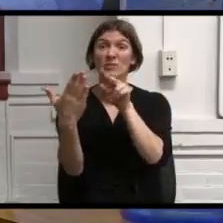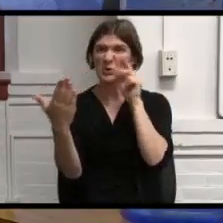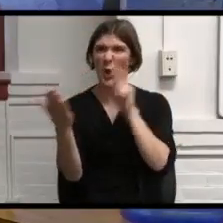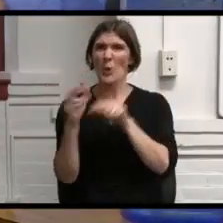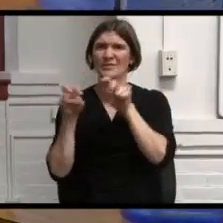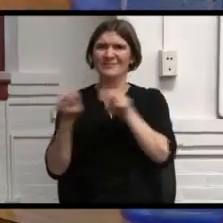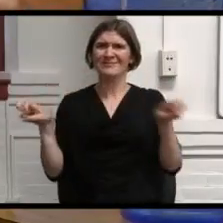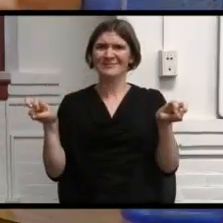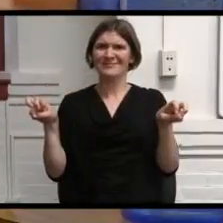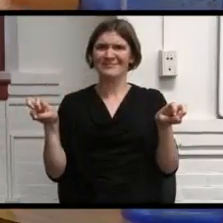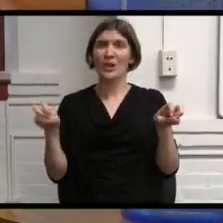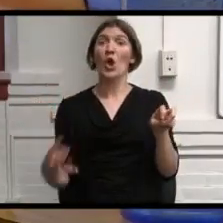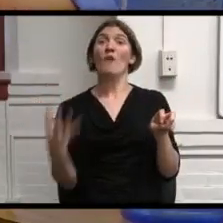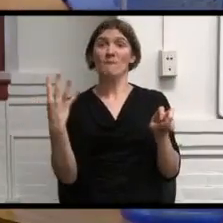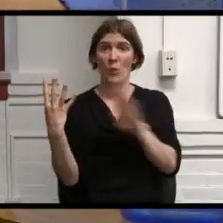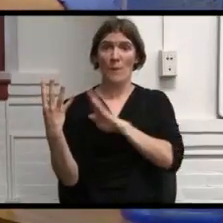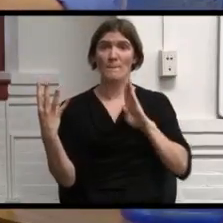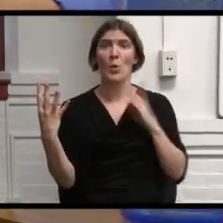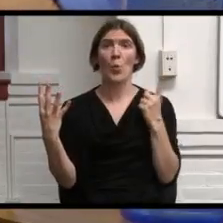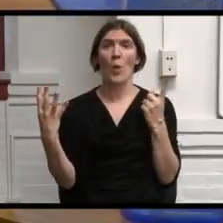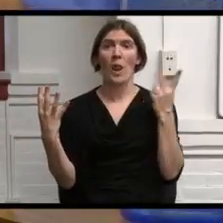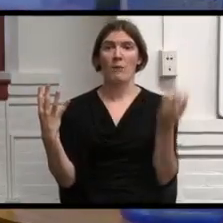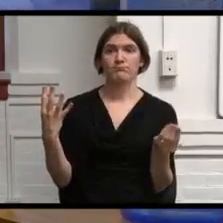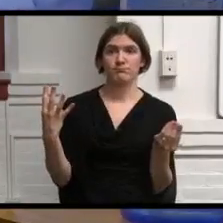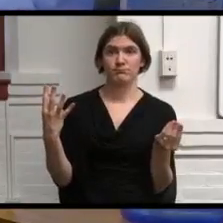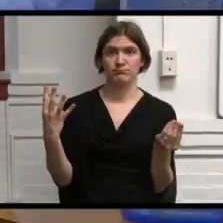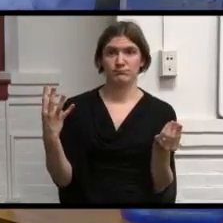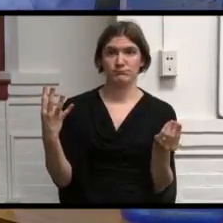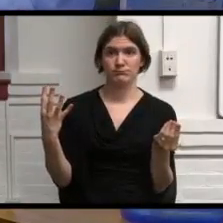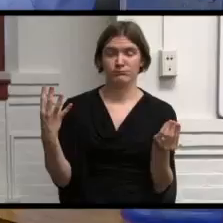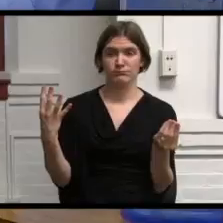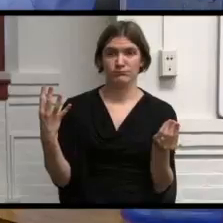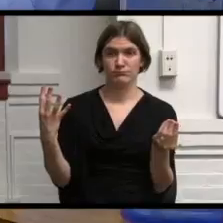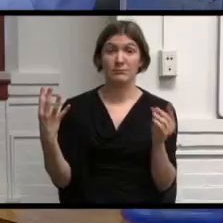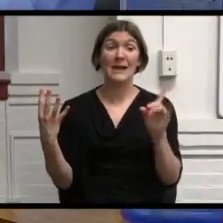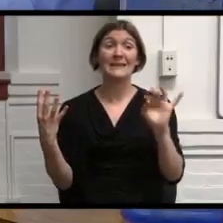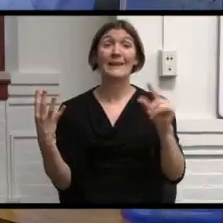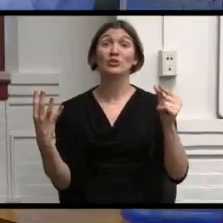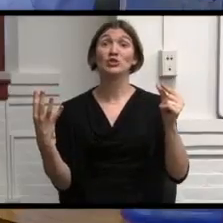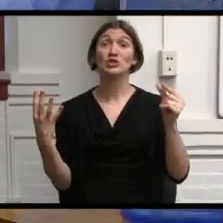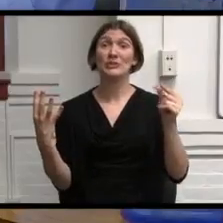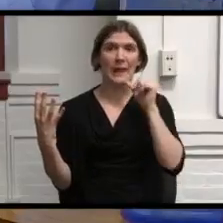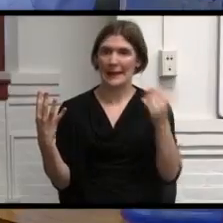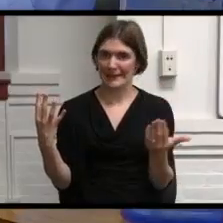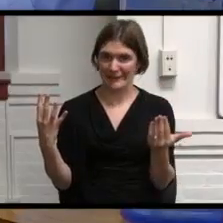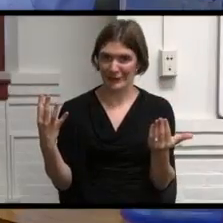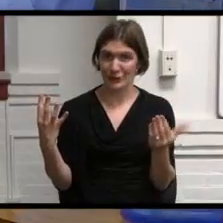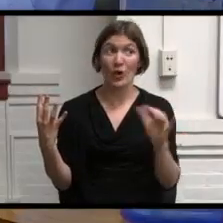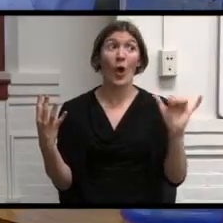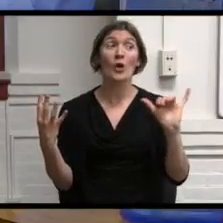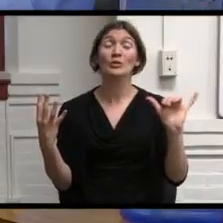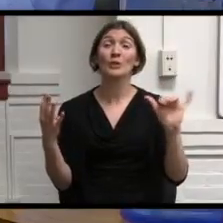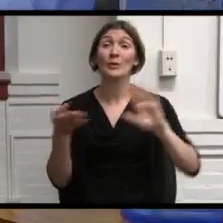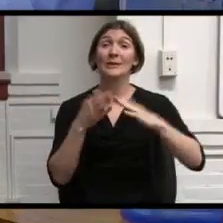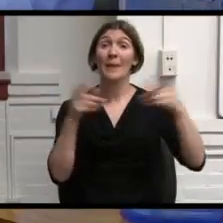are 4 members of the board today, and David Gartenstein is not here, neither is